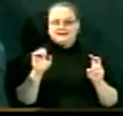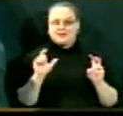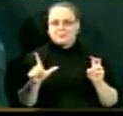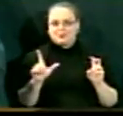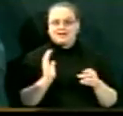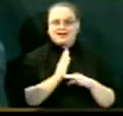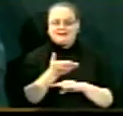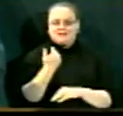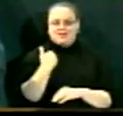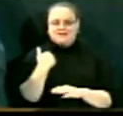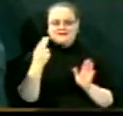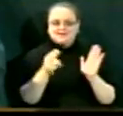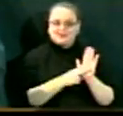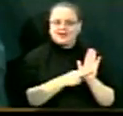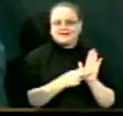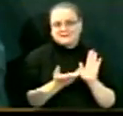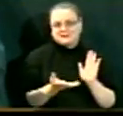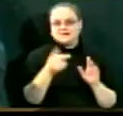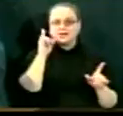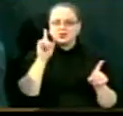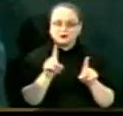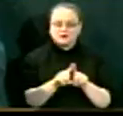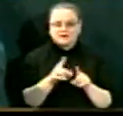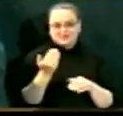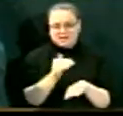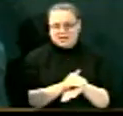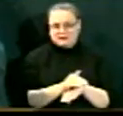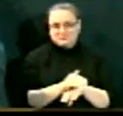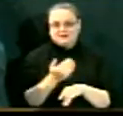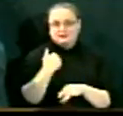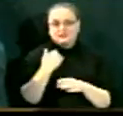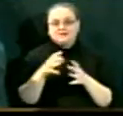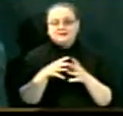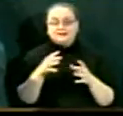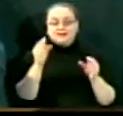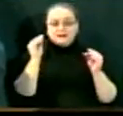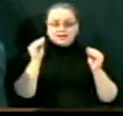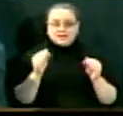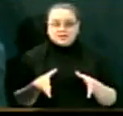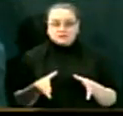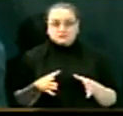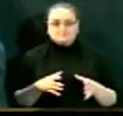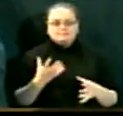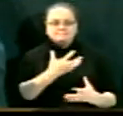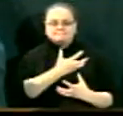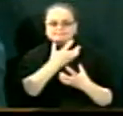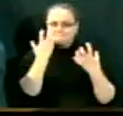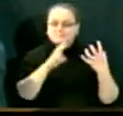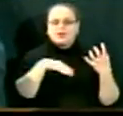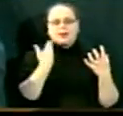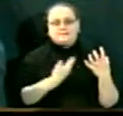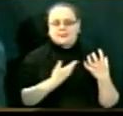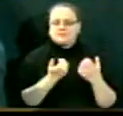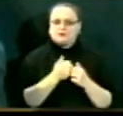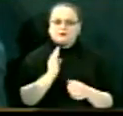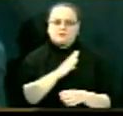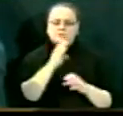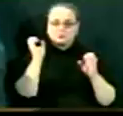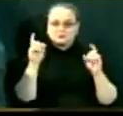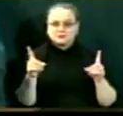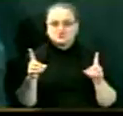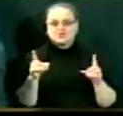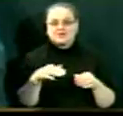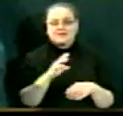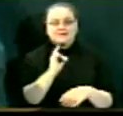after having signed this and agreed to it tonight and have a lot of teachers angry and upset with the Board of Education